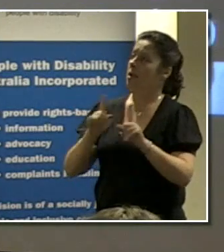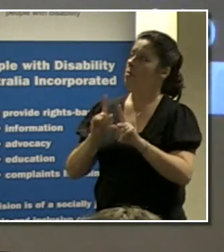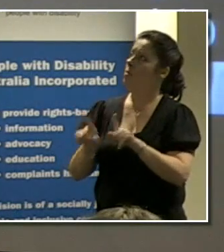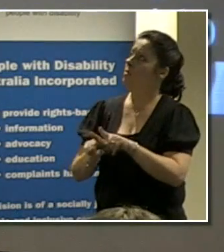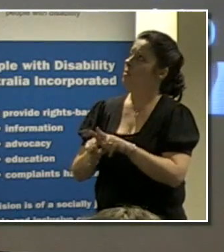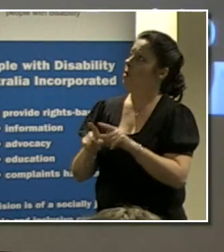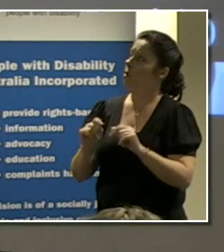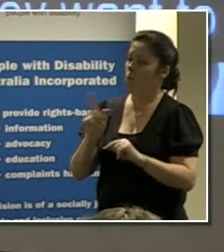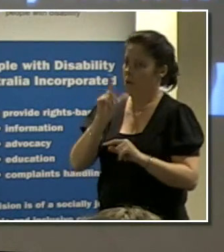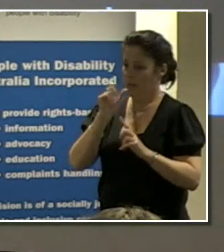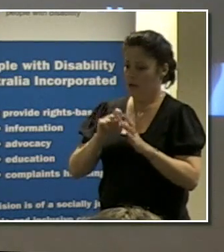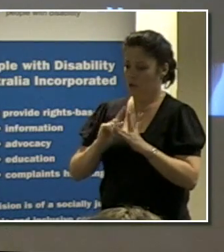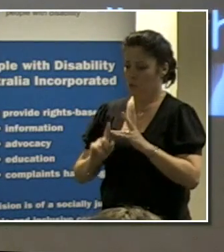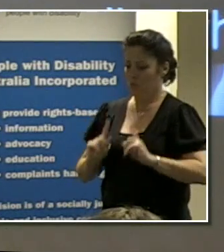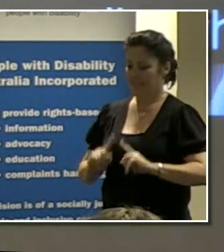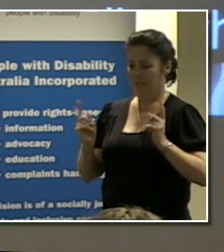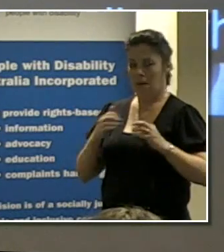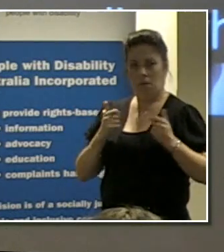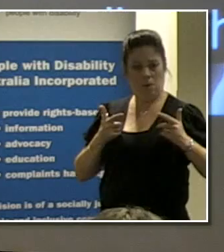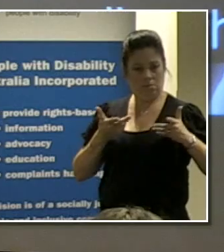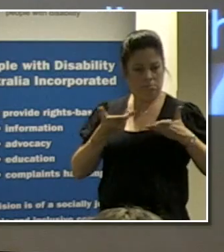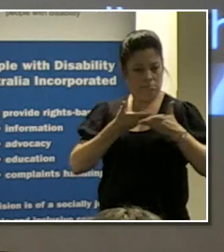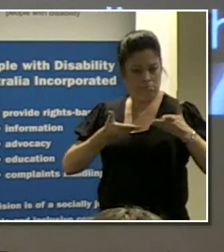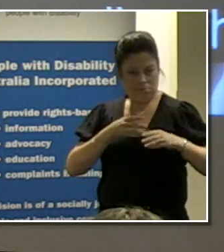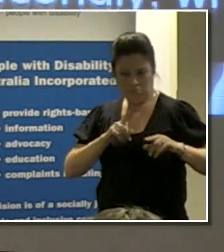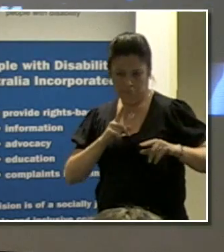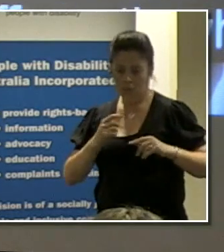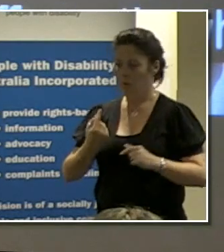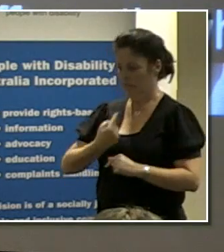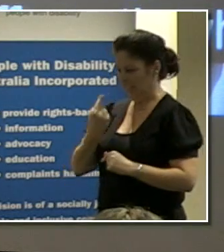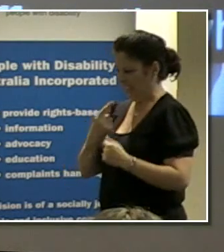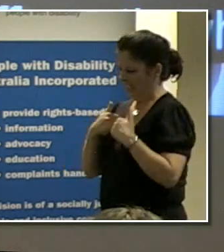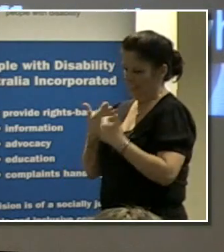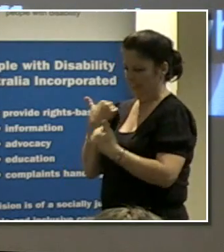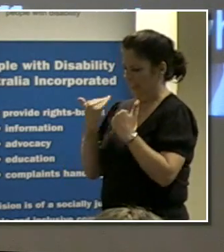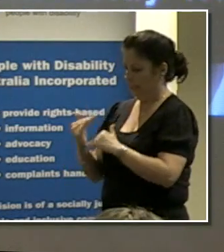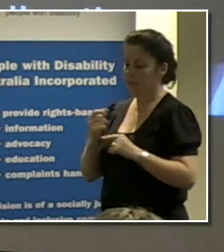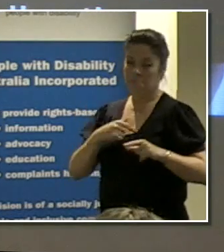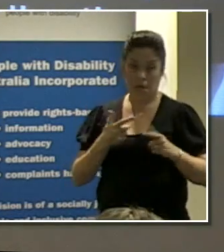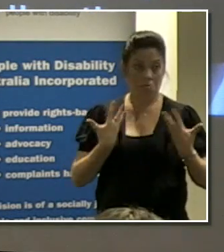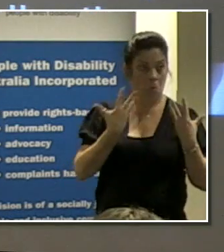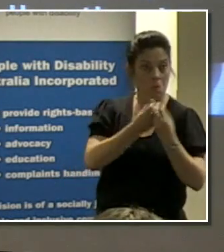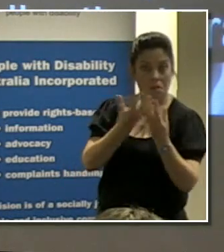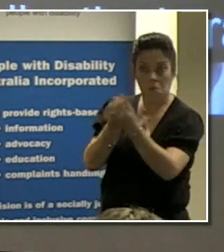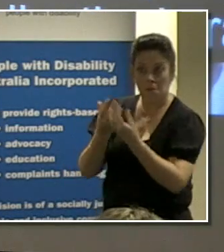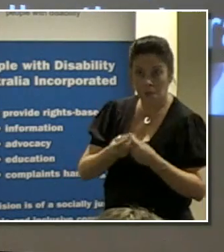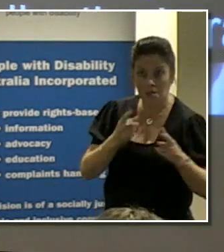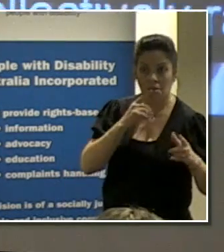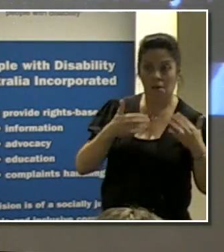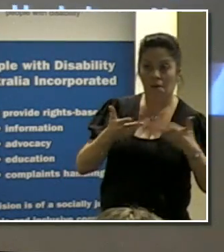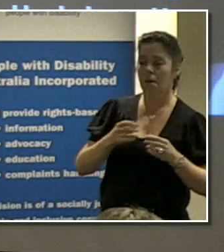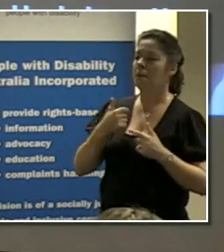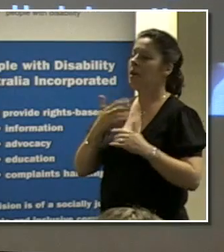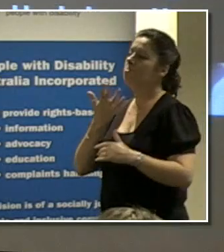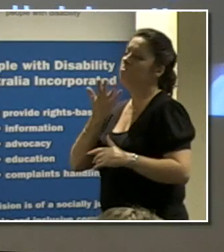differently when they did it collectively rather than just individually. And I think the more we allow that to happen, the better. But it's not